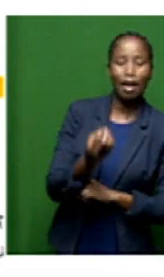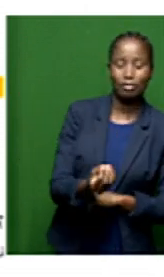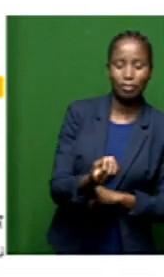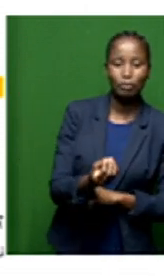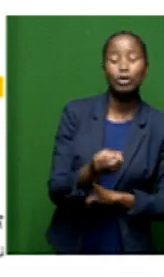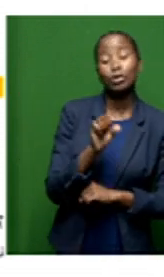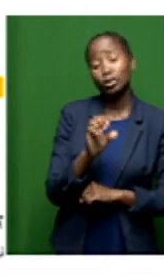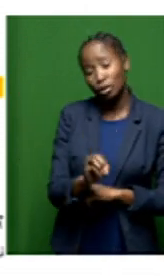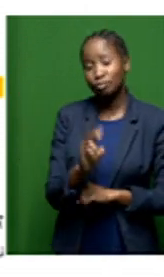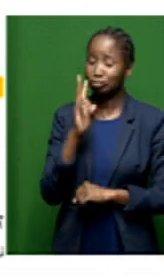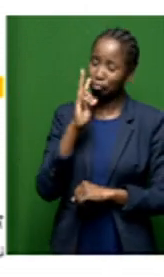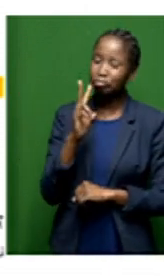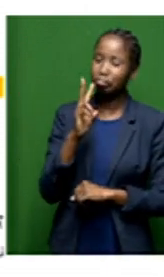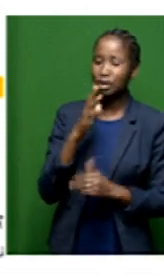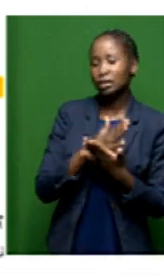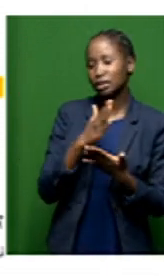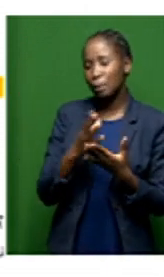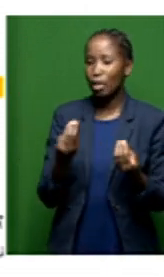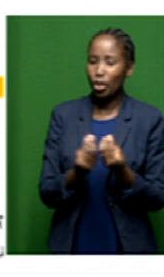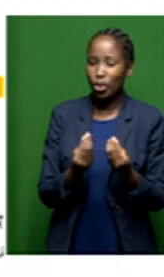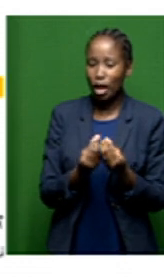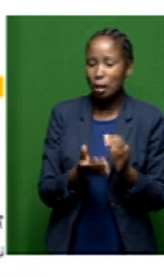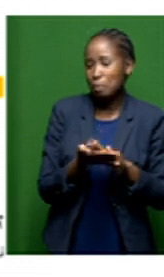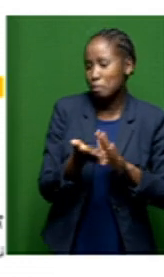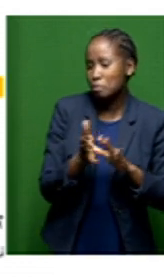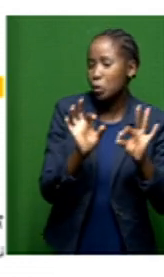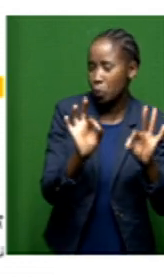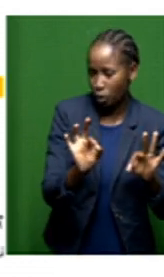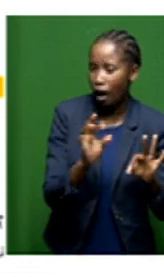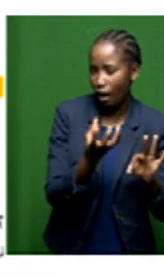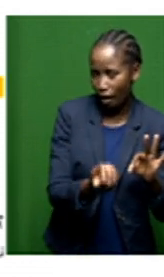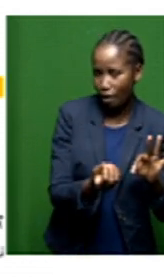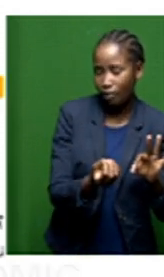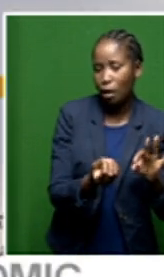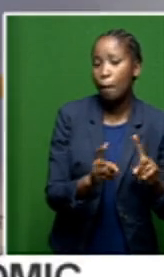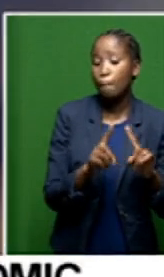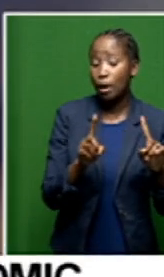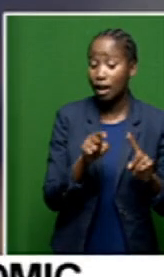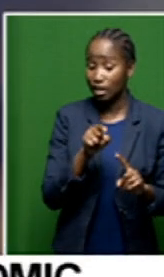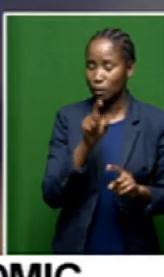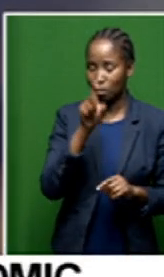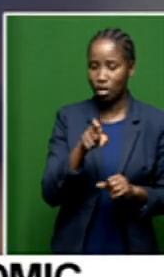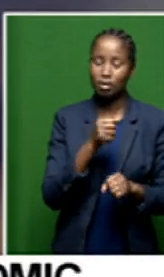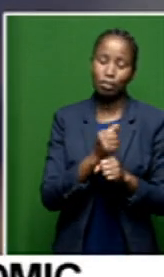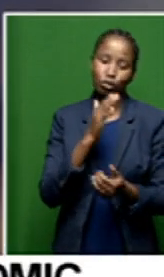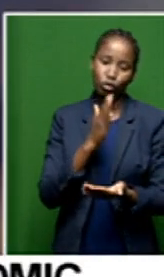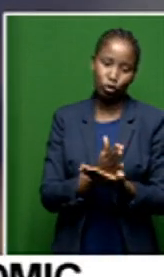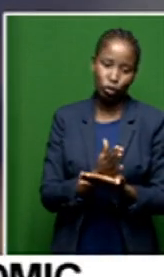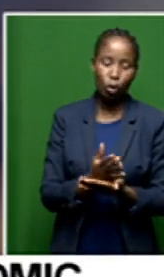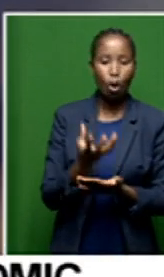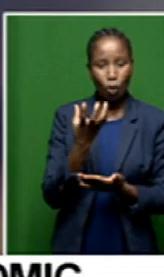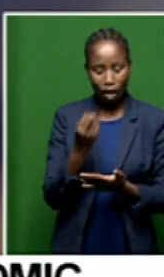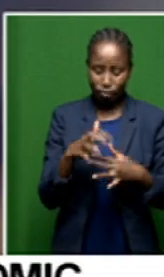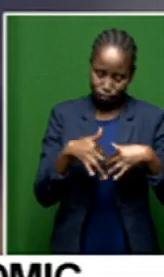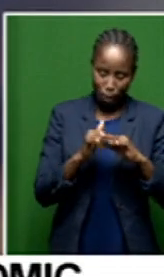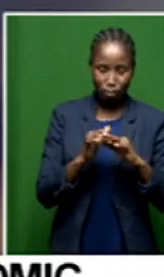is certainly some of the things that are starting to move in the right direction, and we've just got to make sure that we create a good foundation